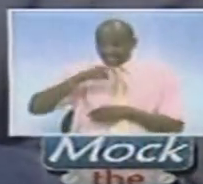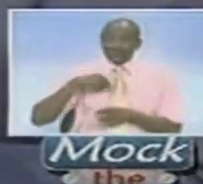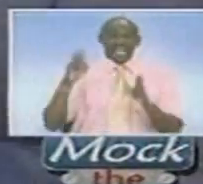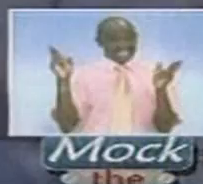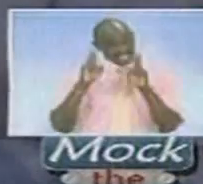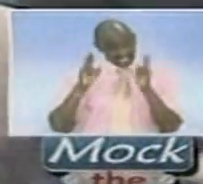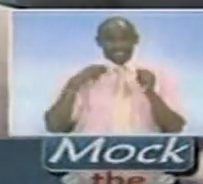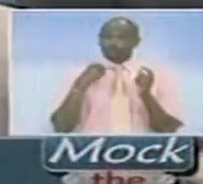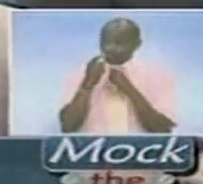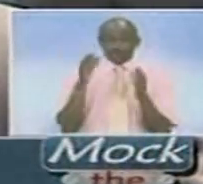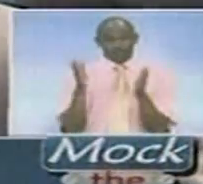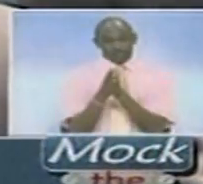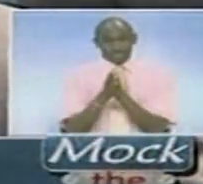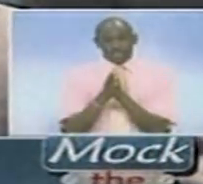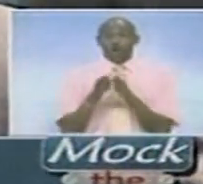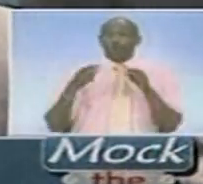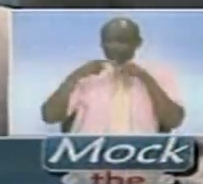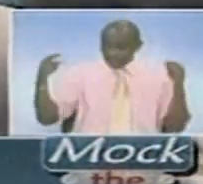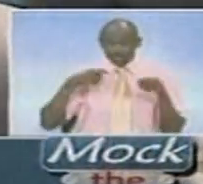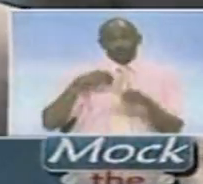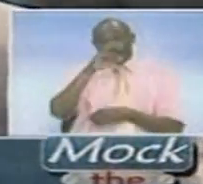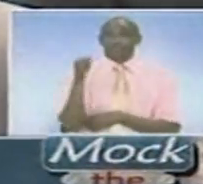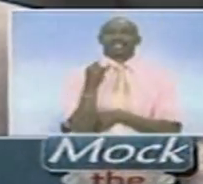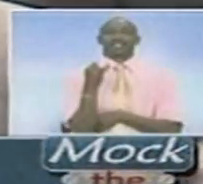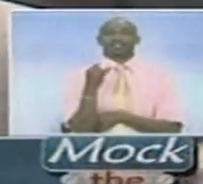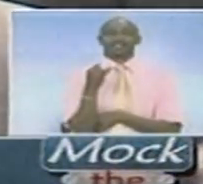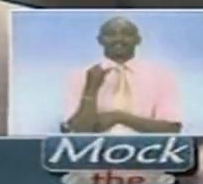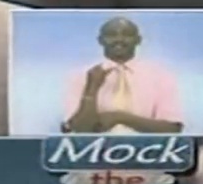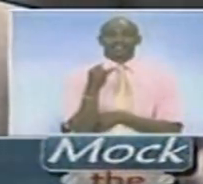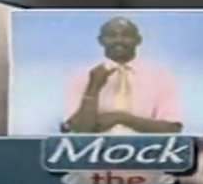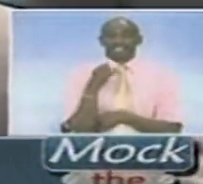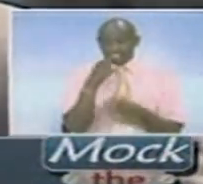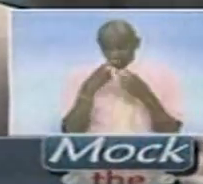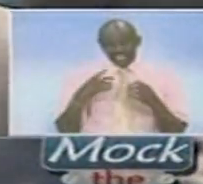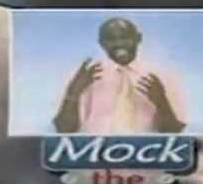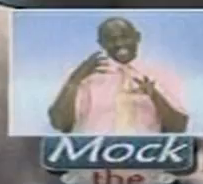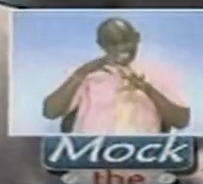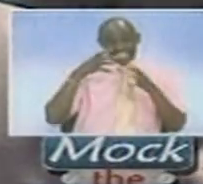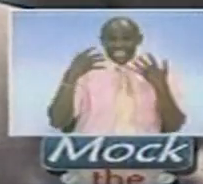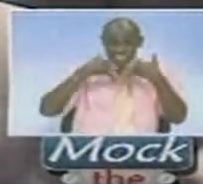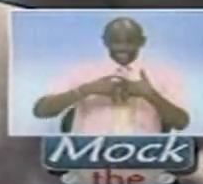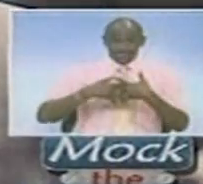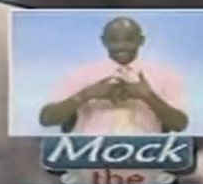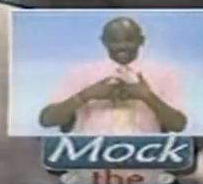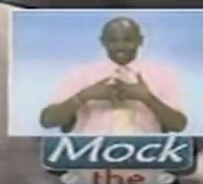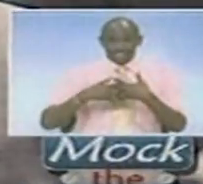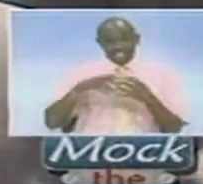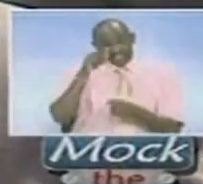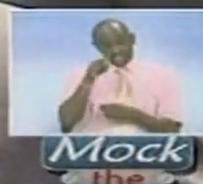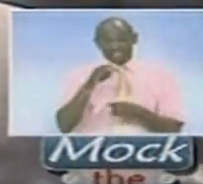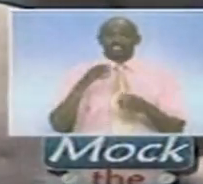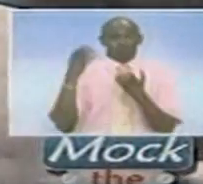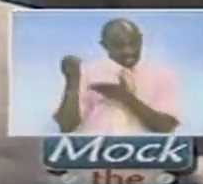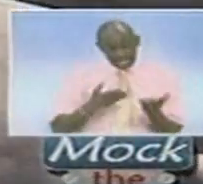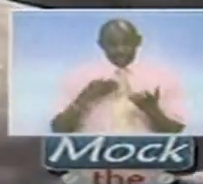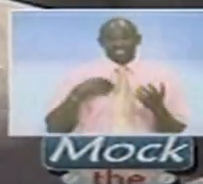tayari kuongea. The position of Jubilee is that engagement that is welcome